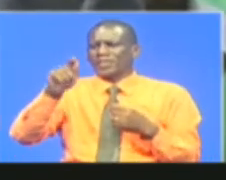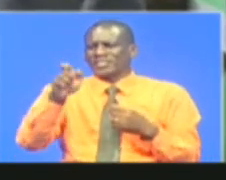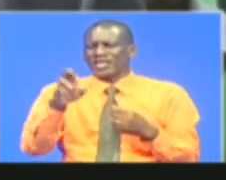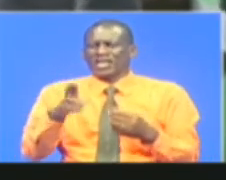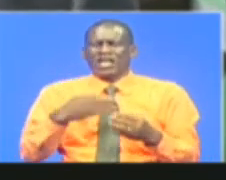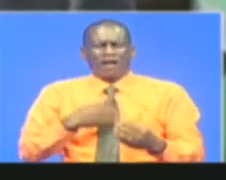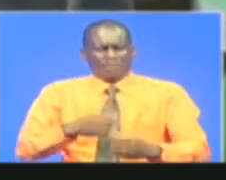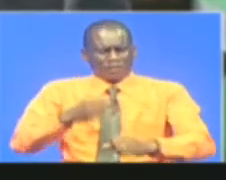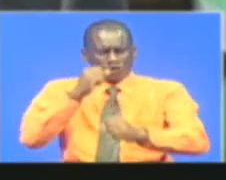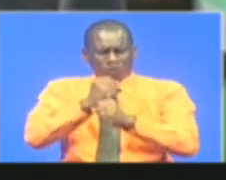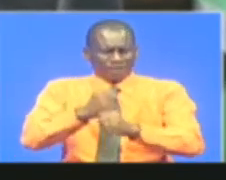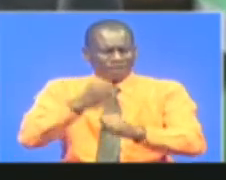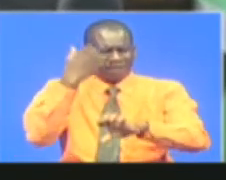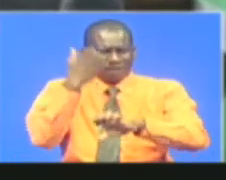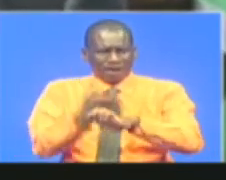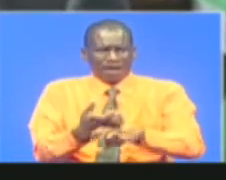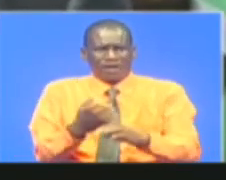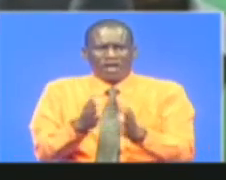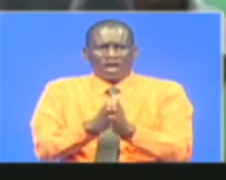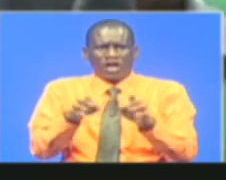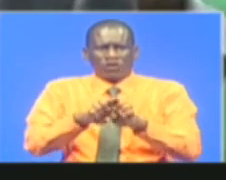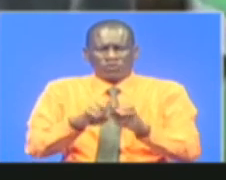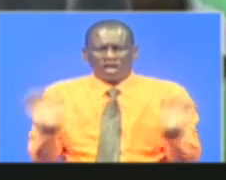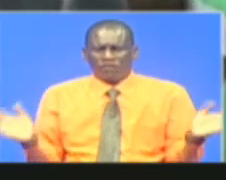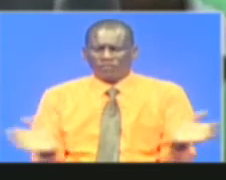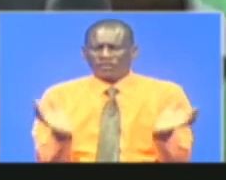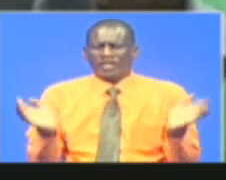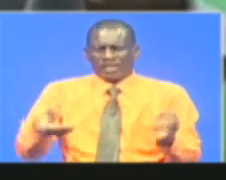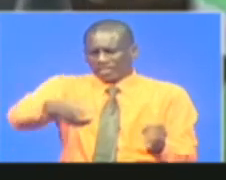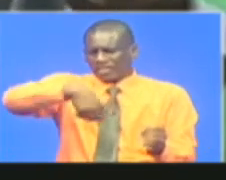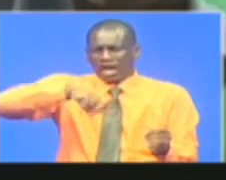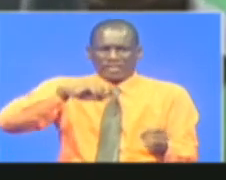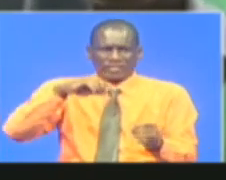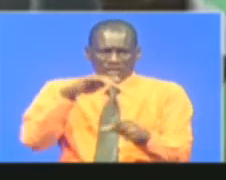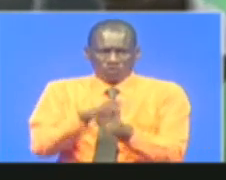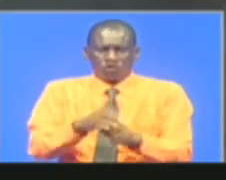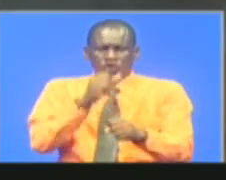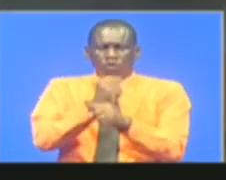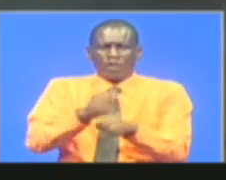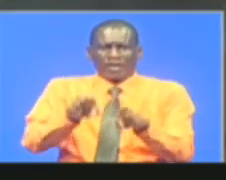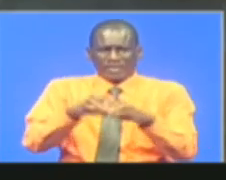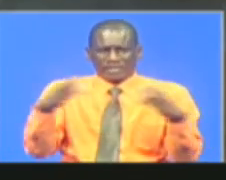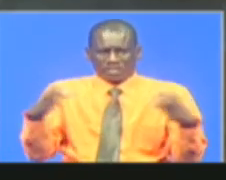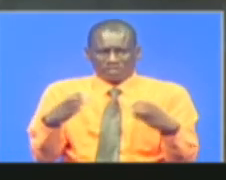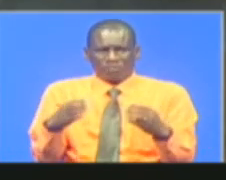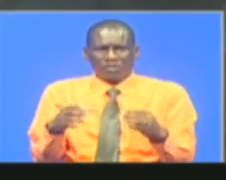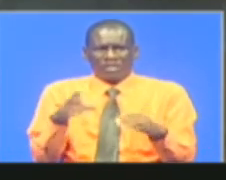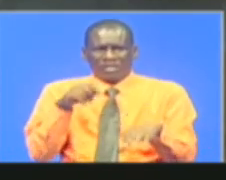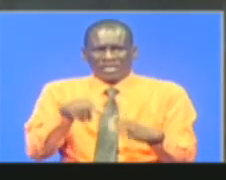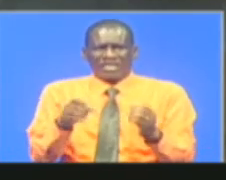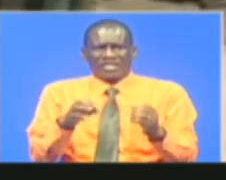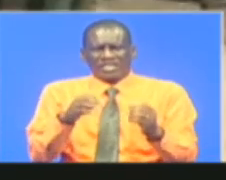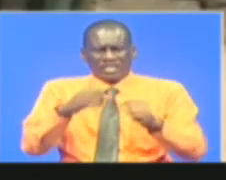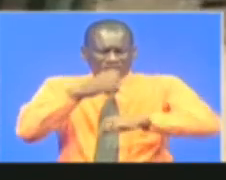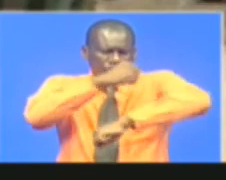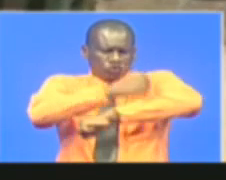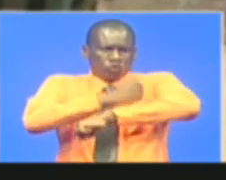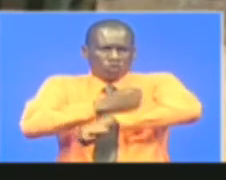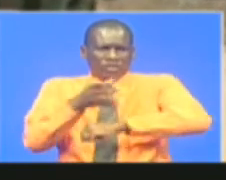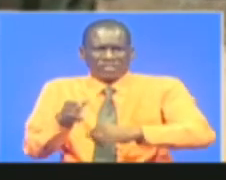resilient. He has encouraged us. We work as a team. In a deprived Keriko Secondary School